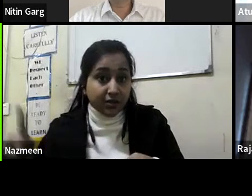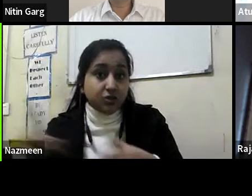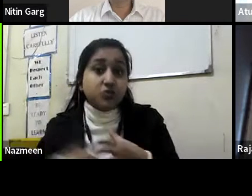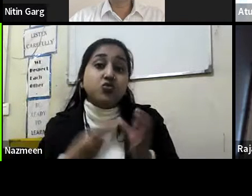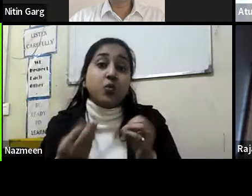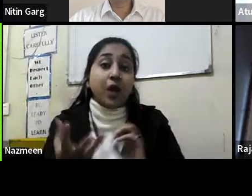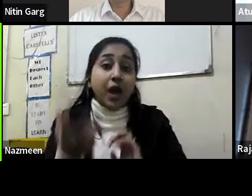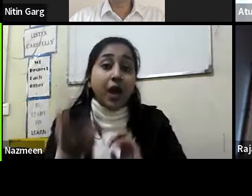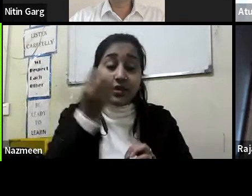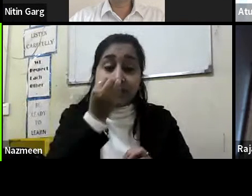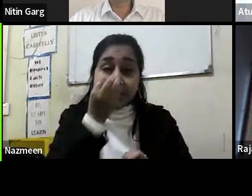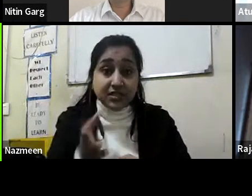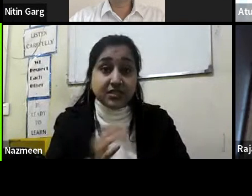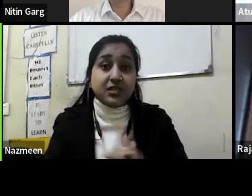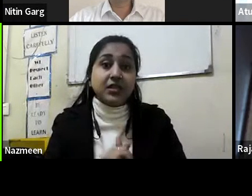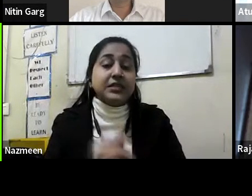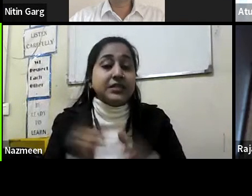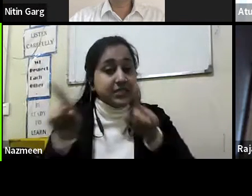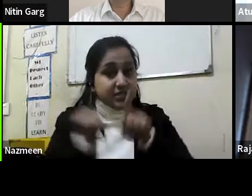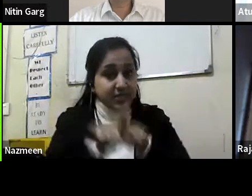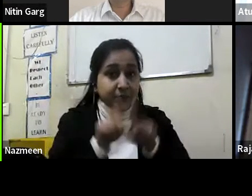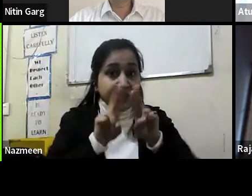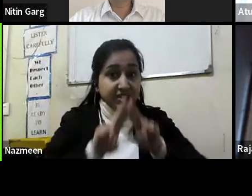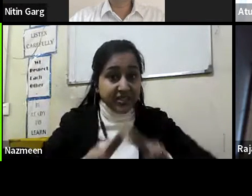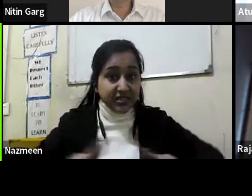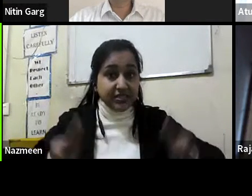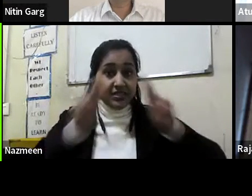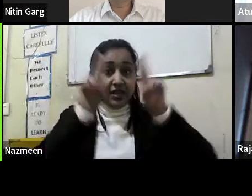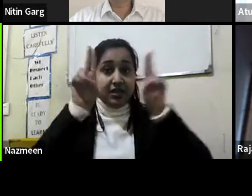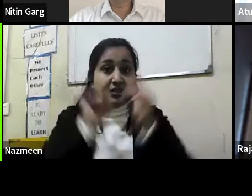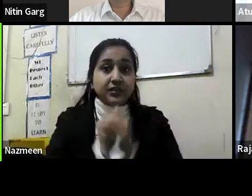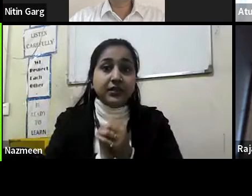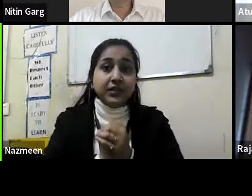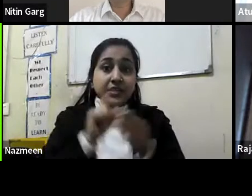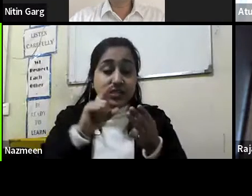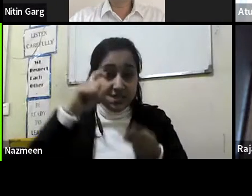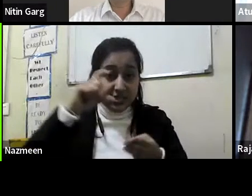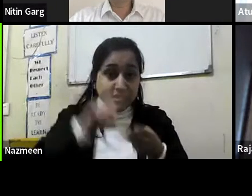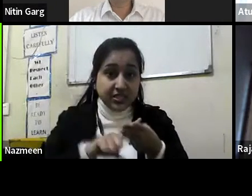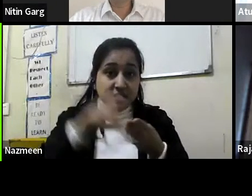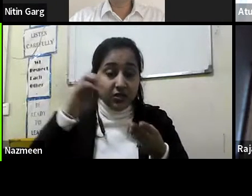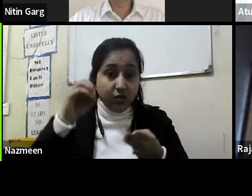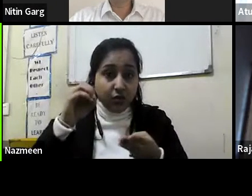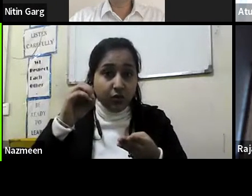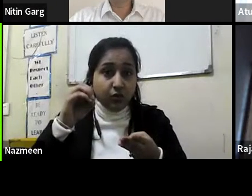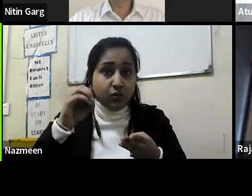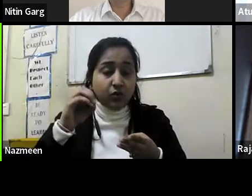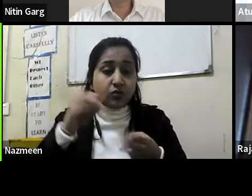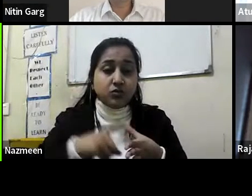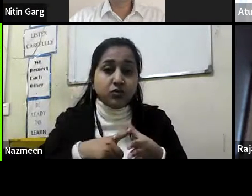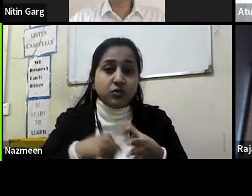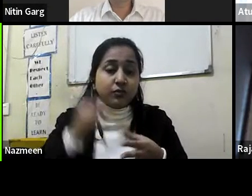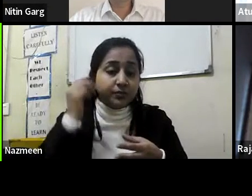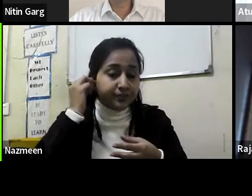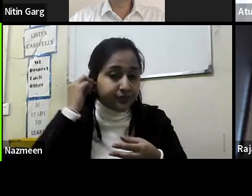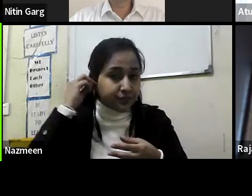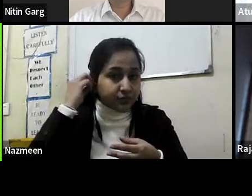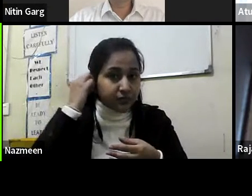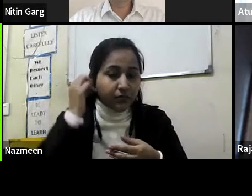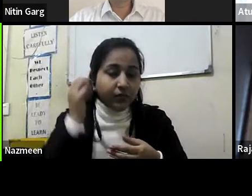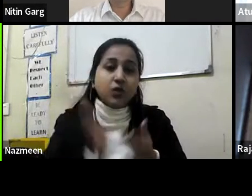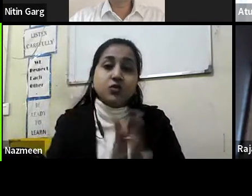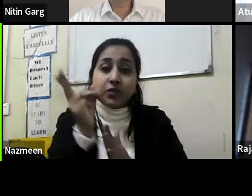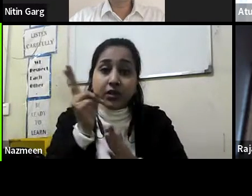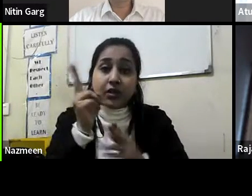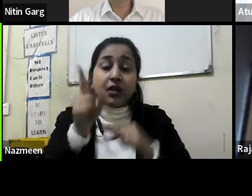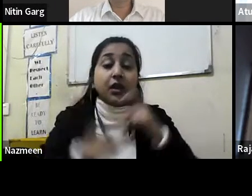why can't a Sarthak graduate become a CEO of a hospitality company?